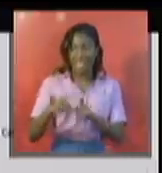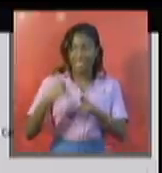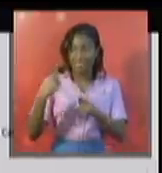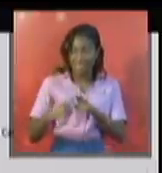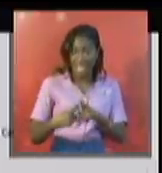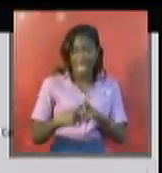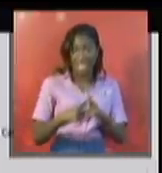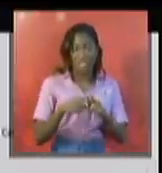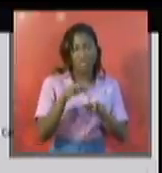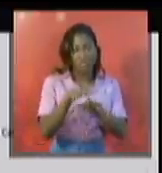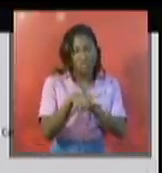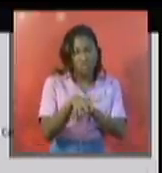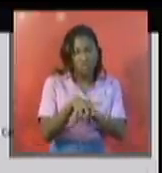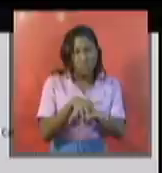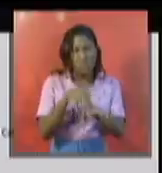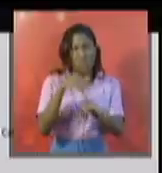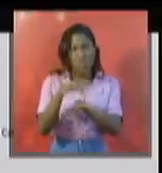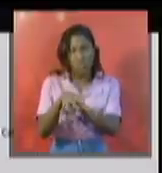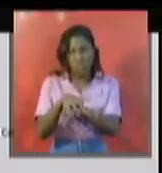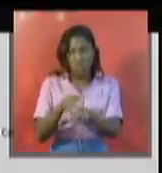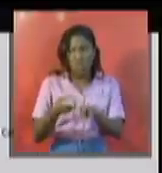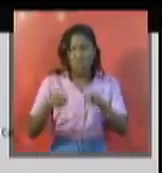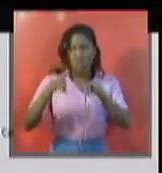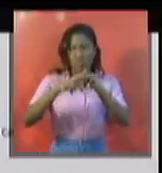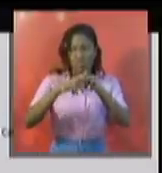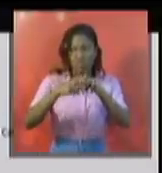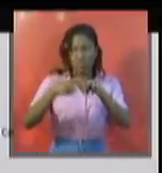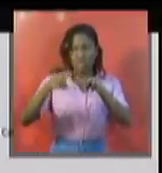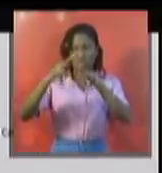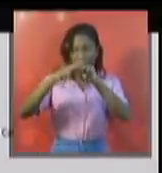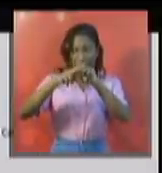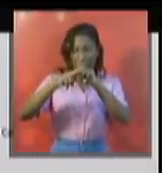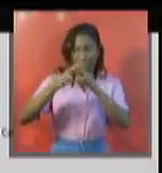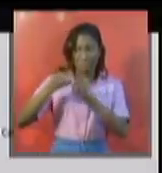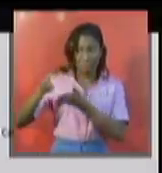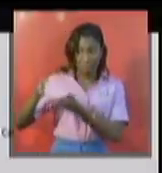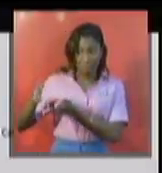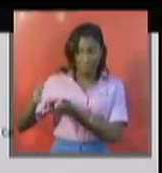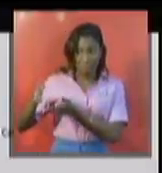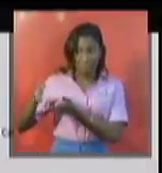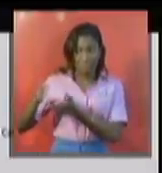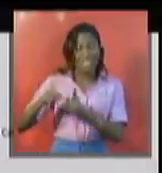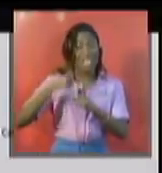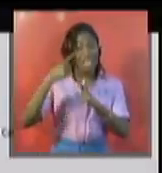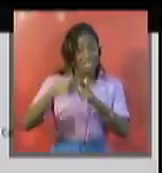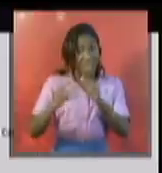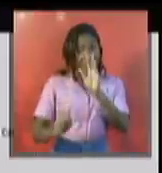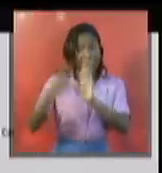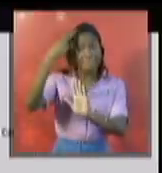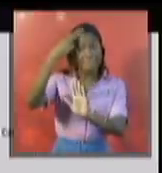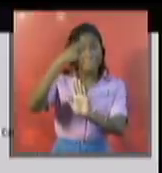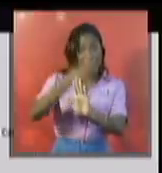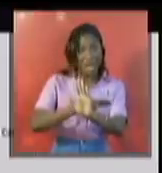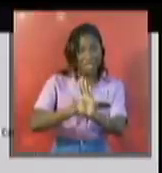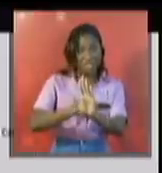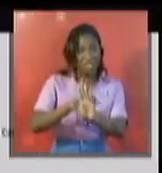accelerated at a very slow pace. Then at around March, you started to see the exponential